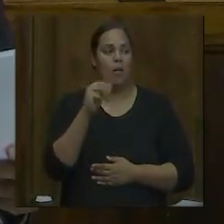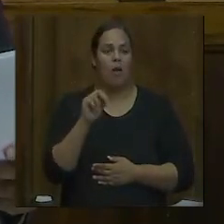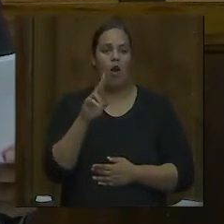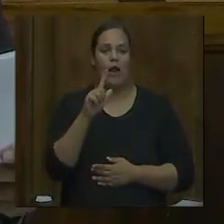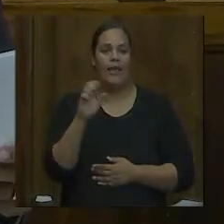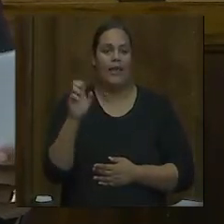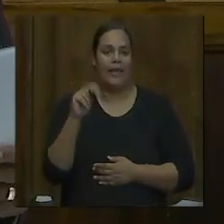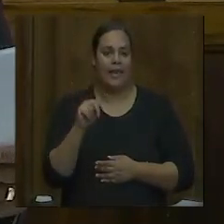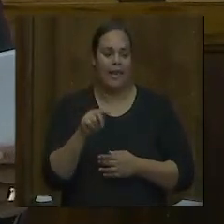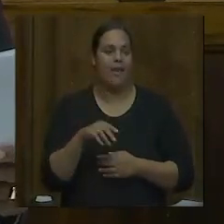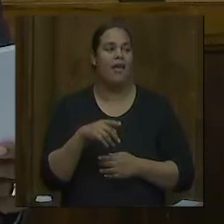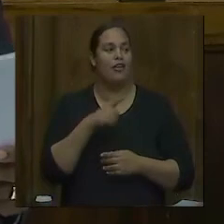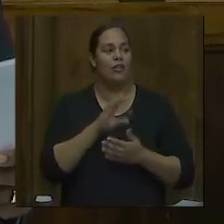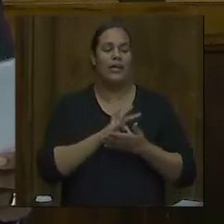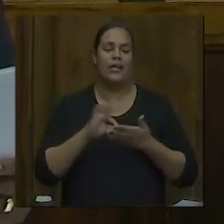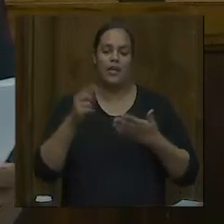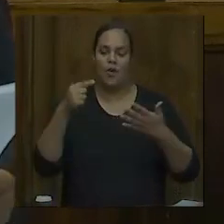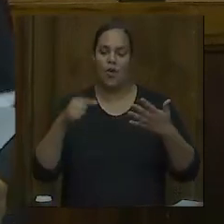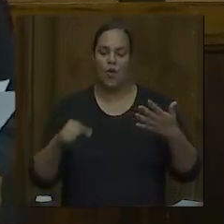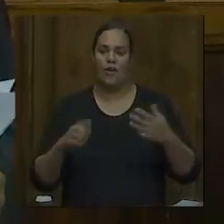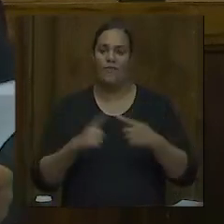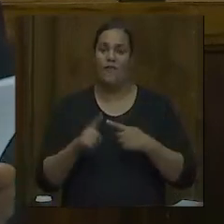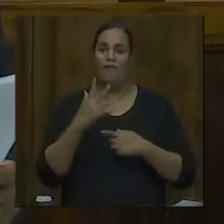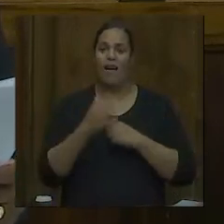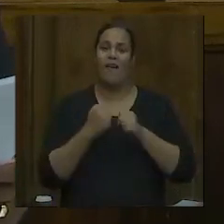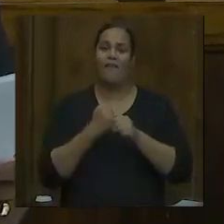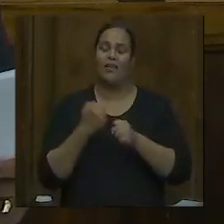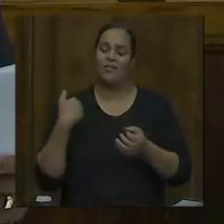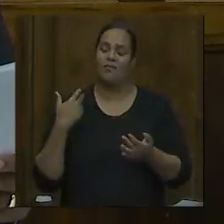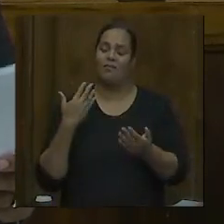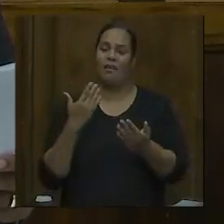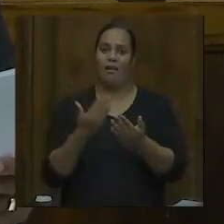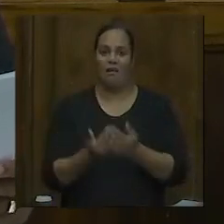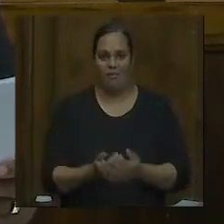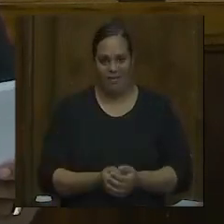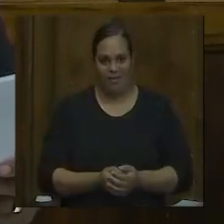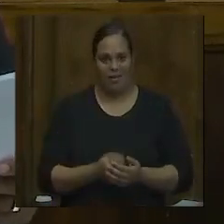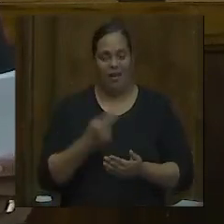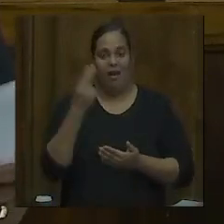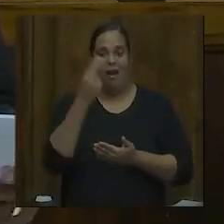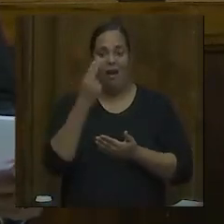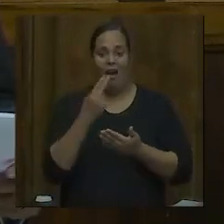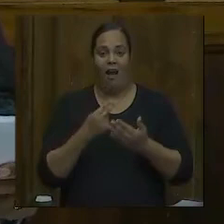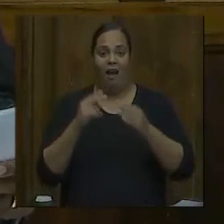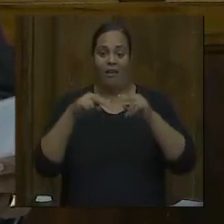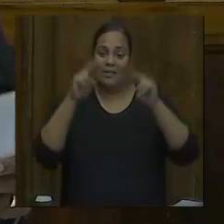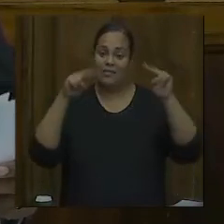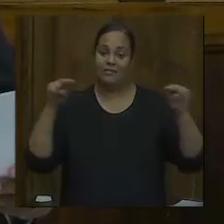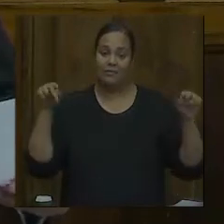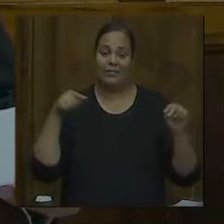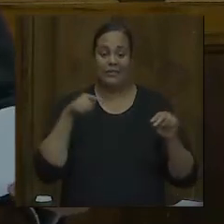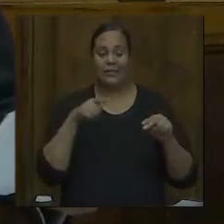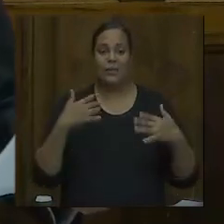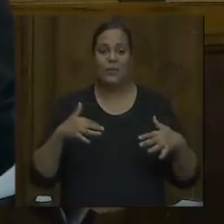has received a clean audit for 5 consecutive years. Artscape values its staff and